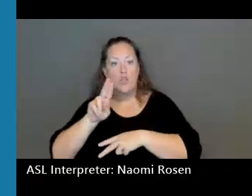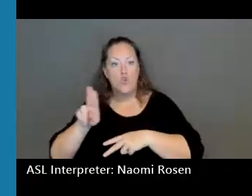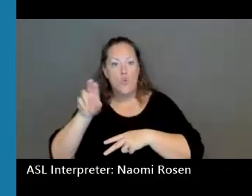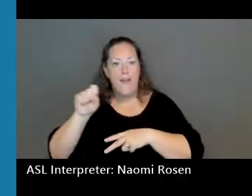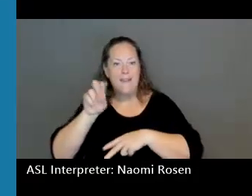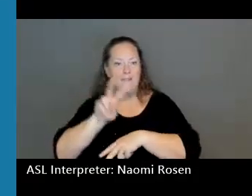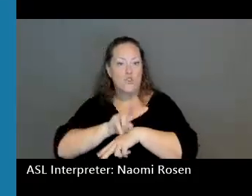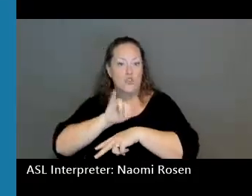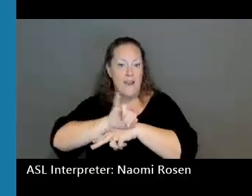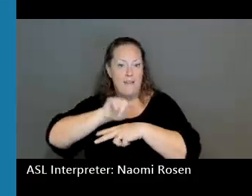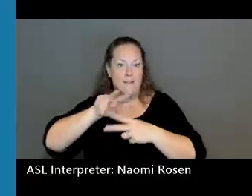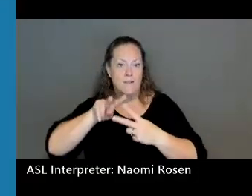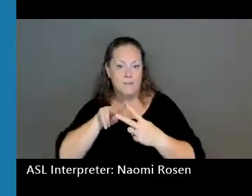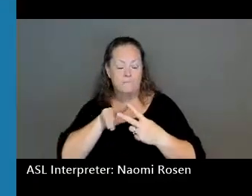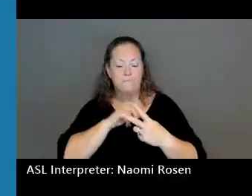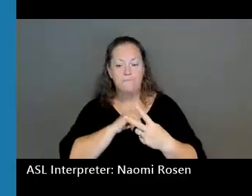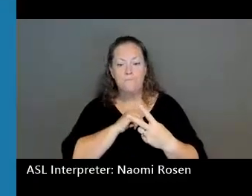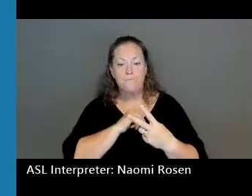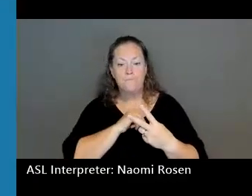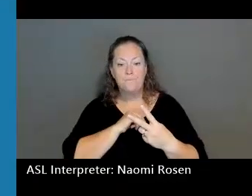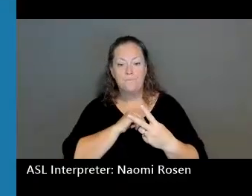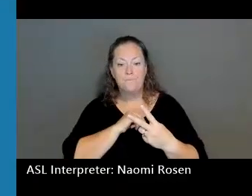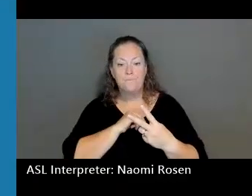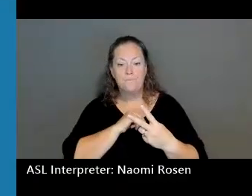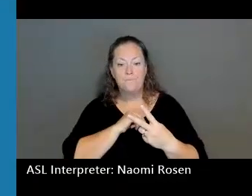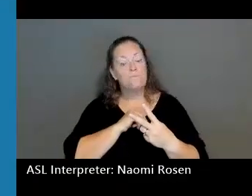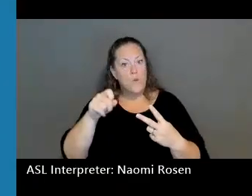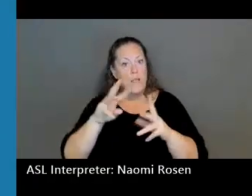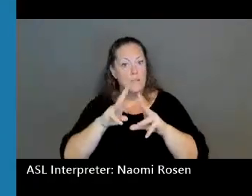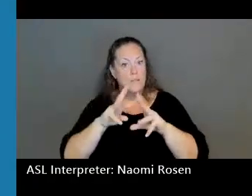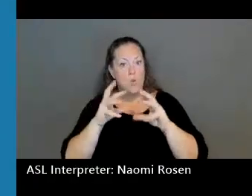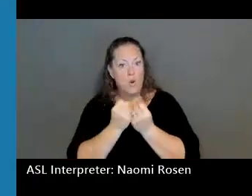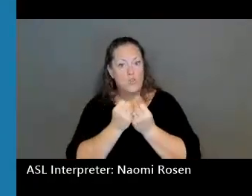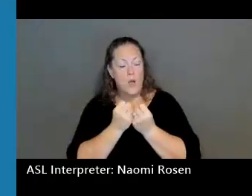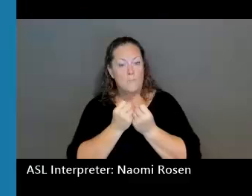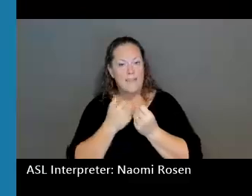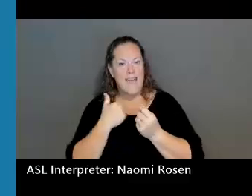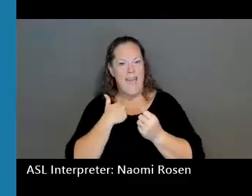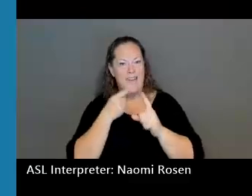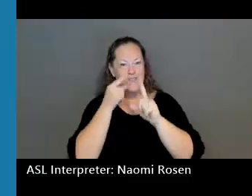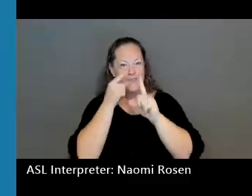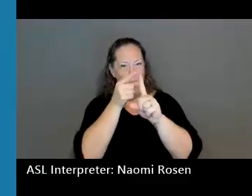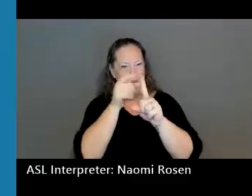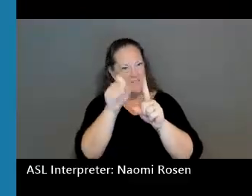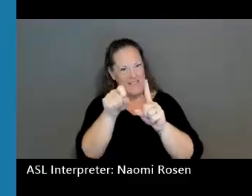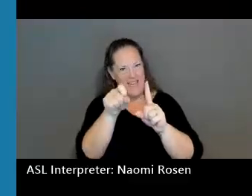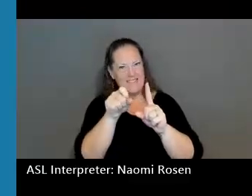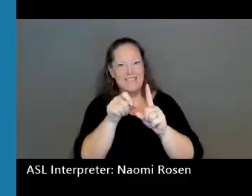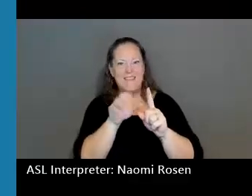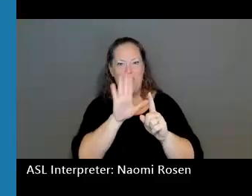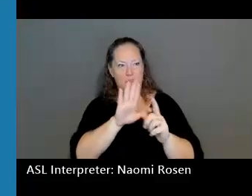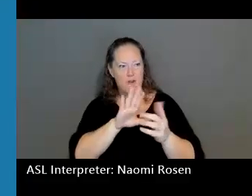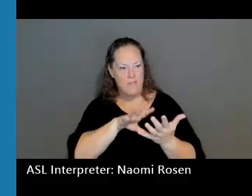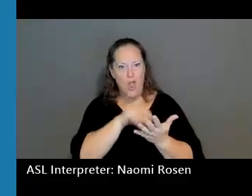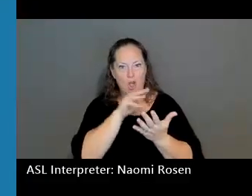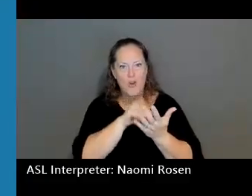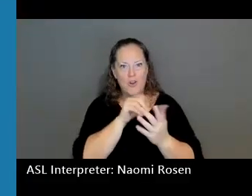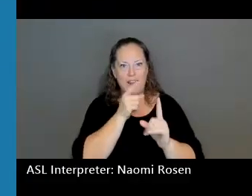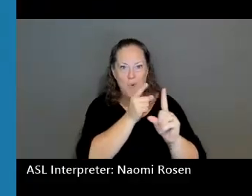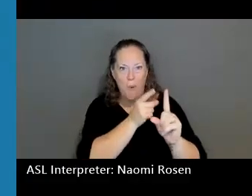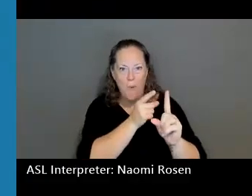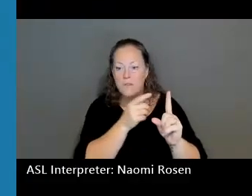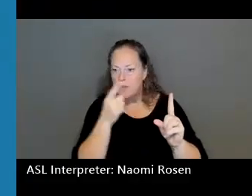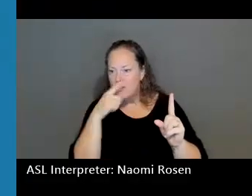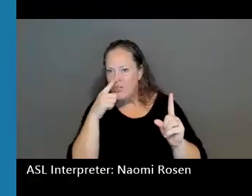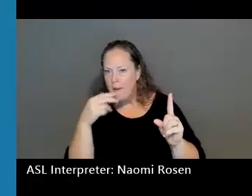Islands. And although the workshops had their own objectives, their own learning objectives. Silmarie, if you can go to the next